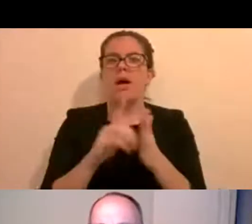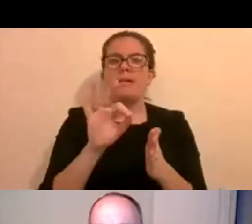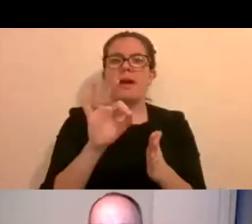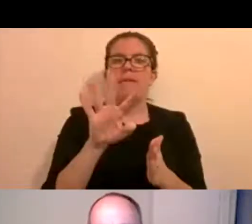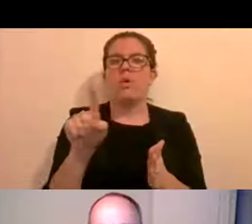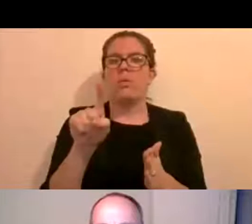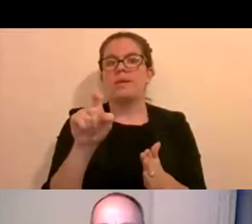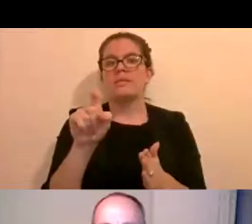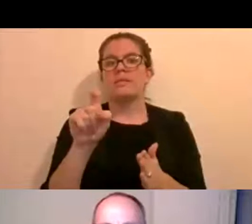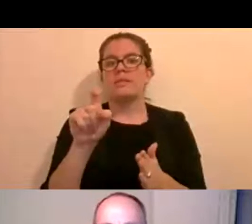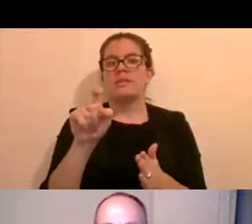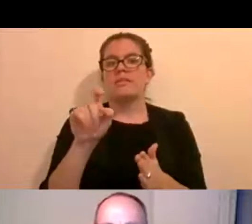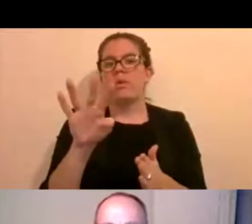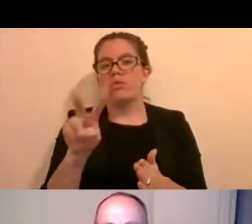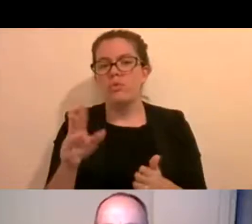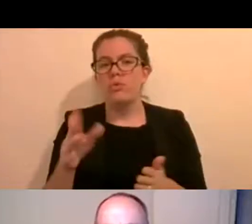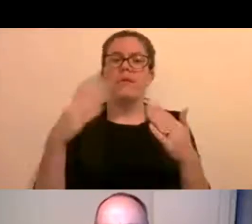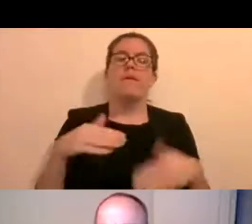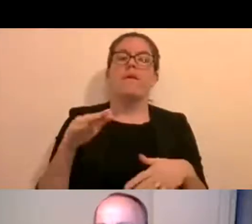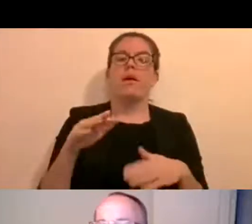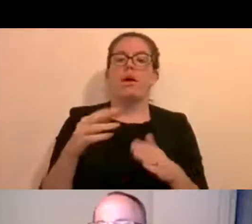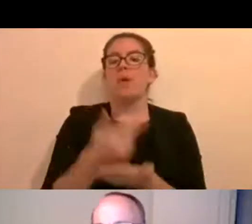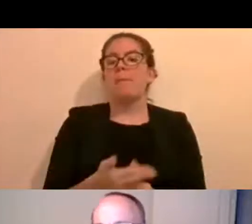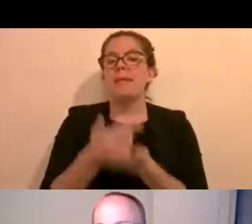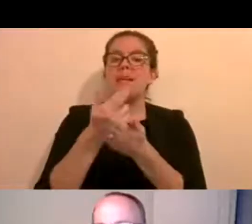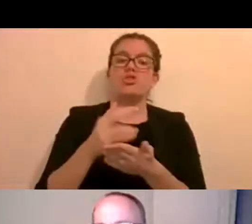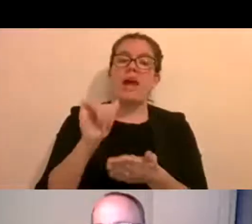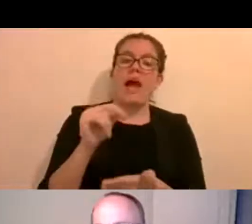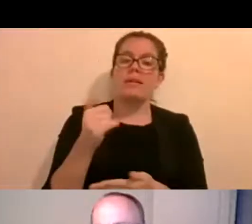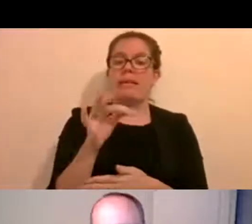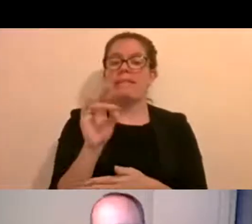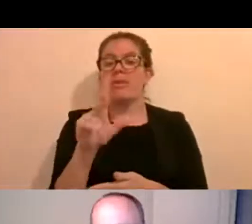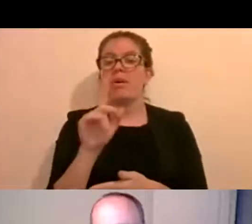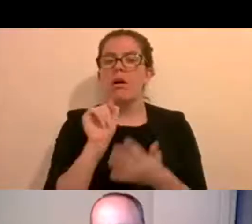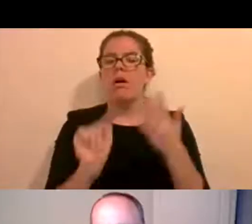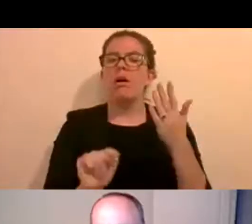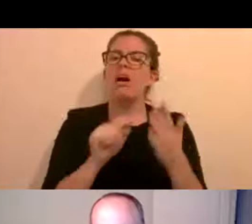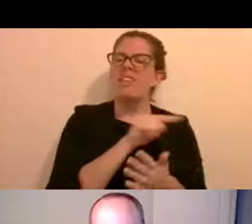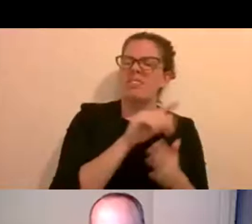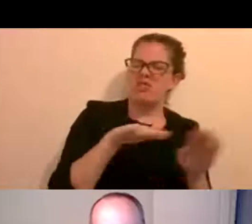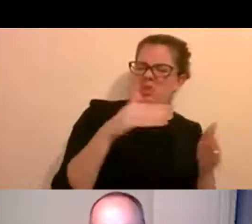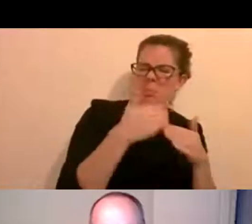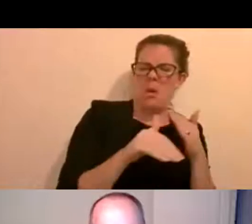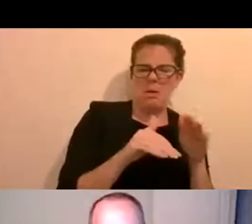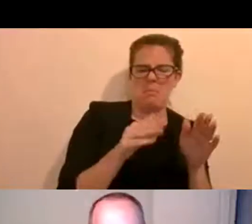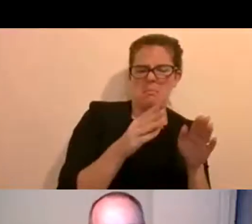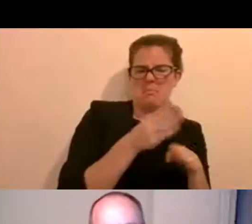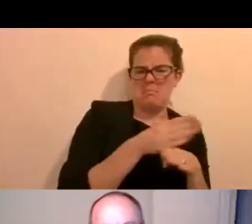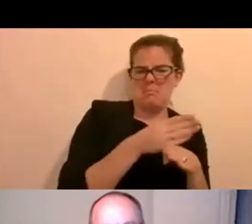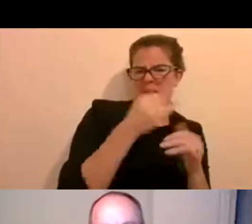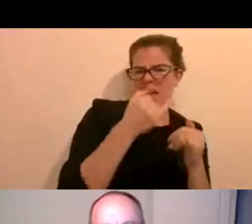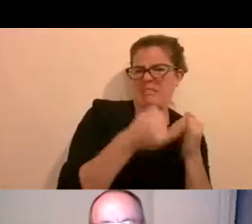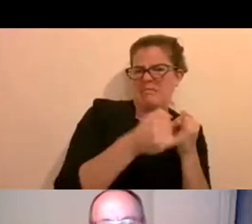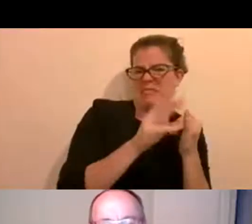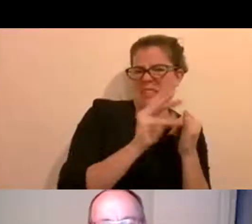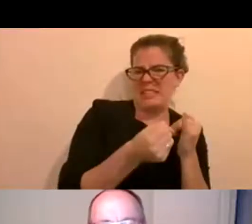70s. And remember, these children were born almost in 70, 64 to 69, this bulge